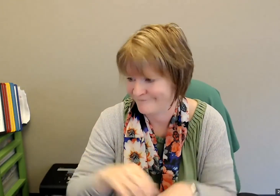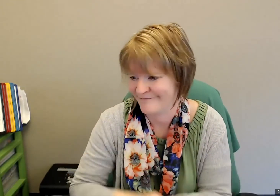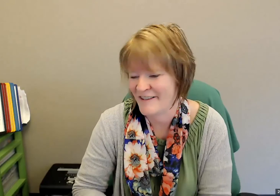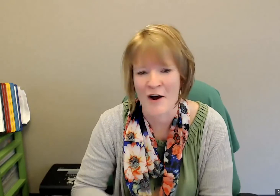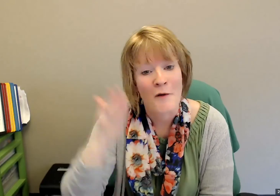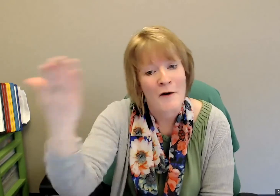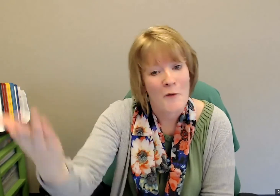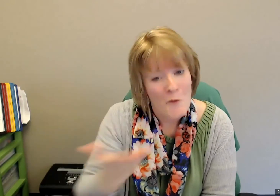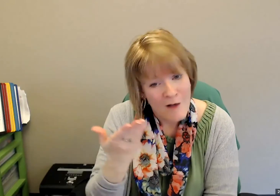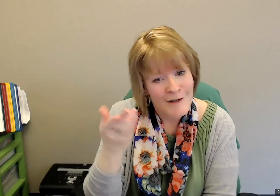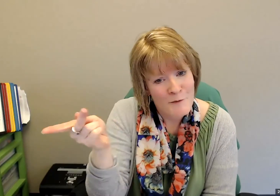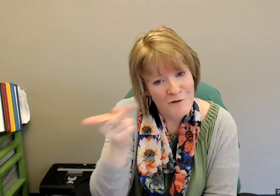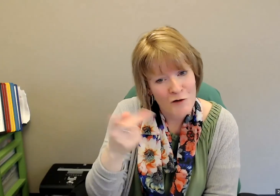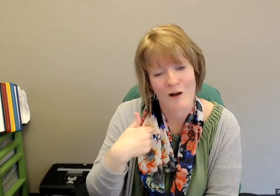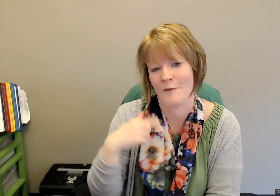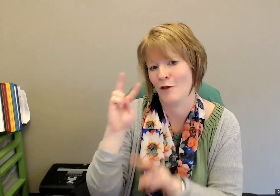3 children.